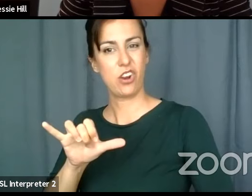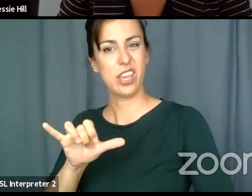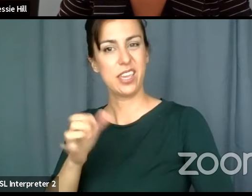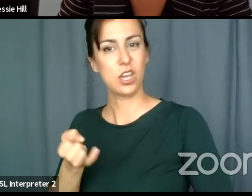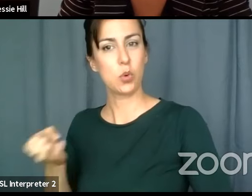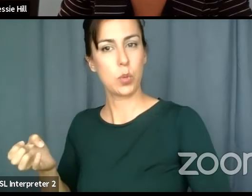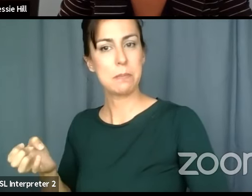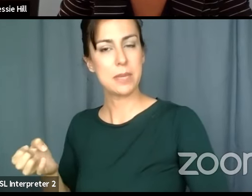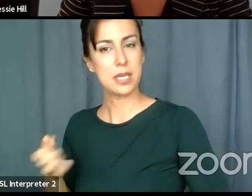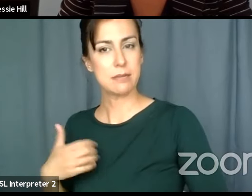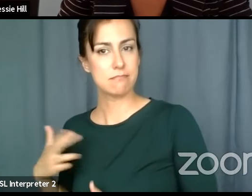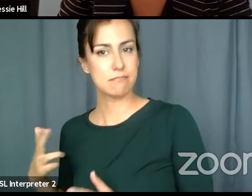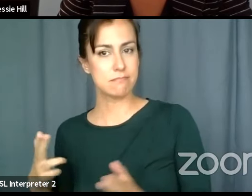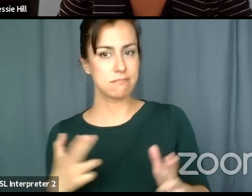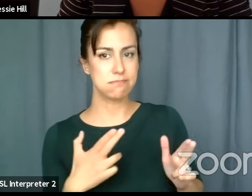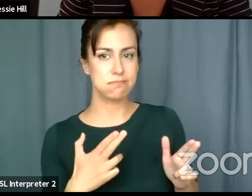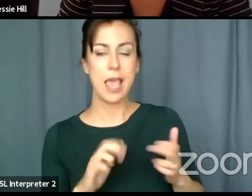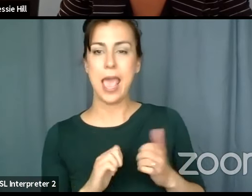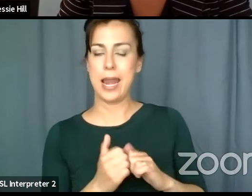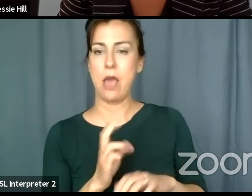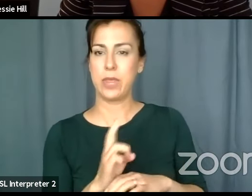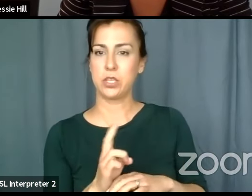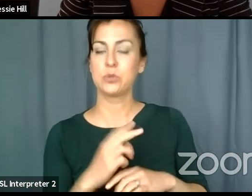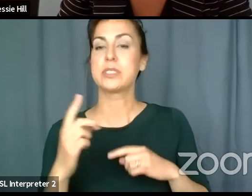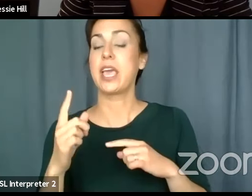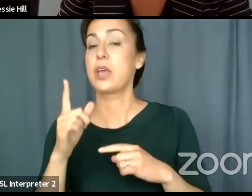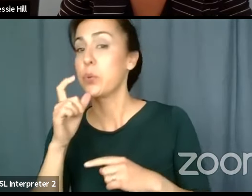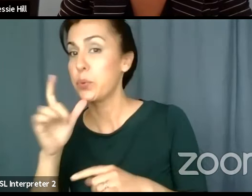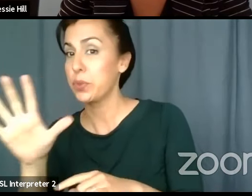and who they elected to use it against.